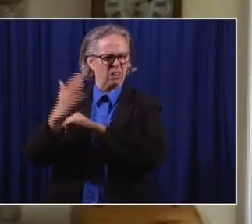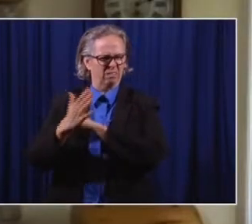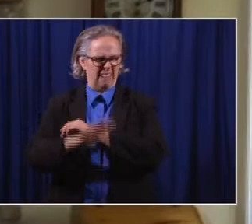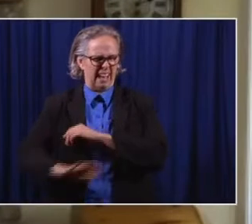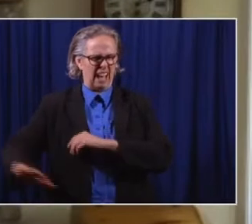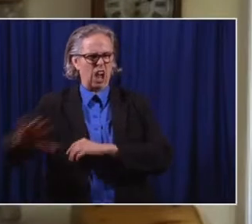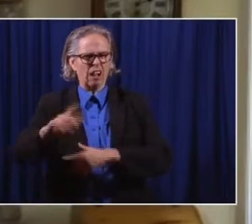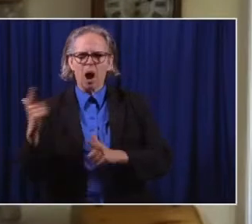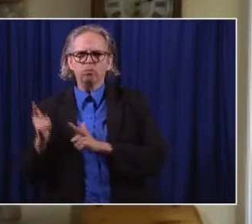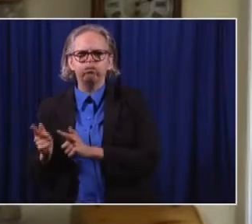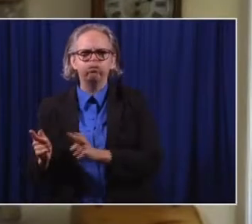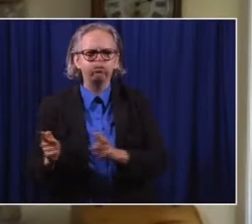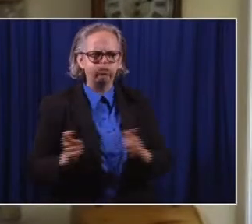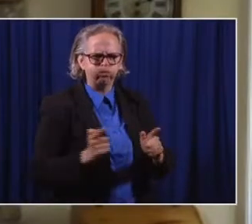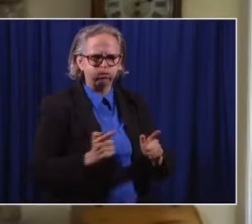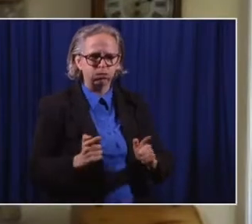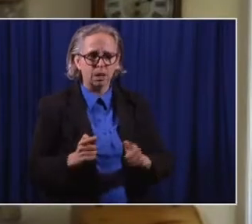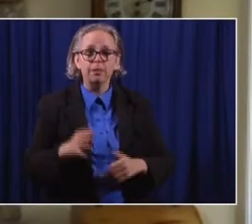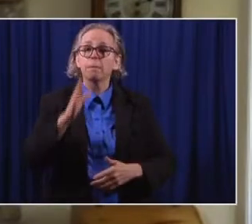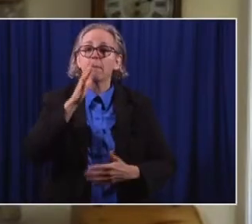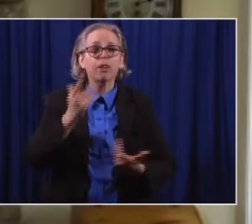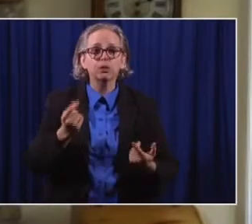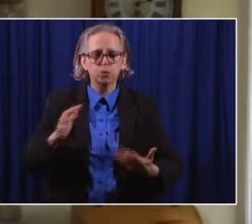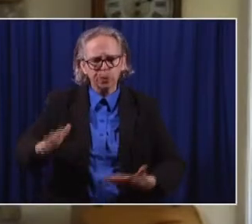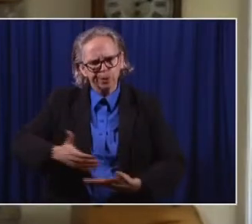3 other adults.